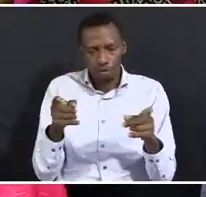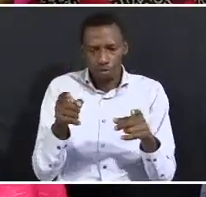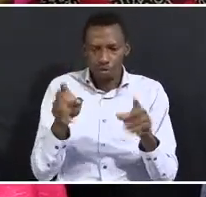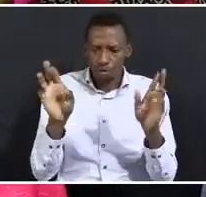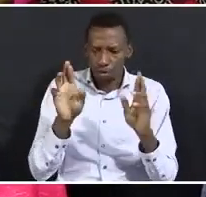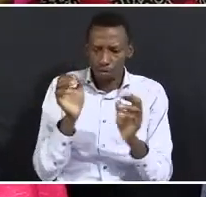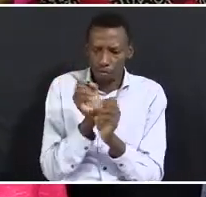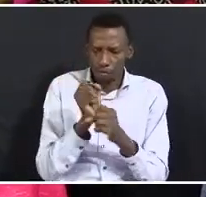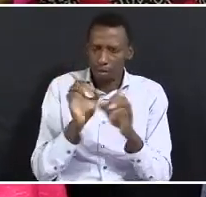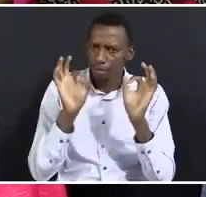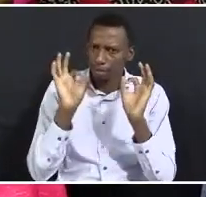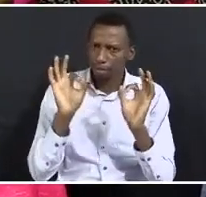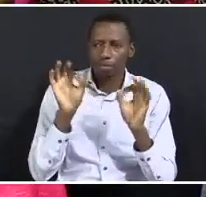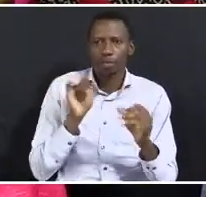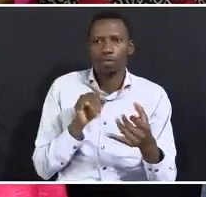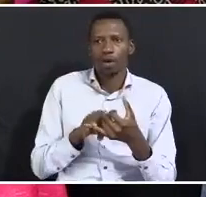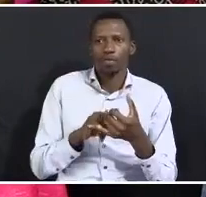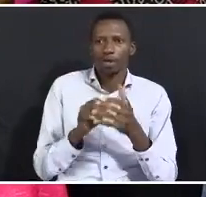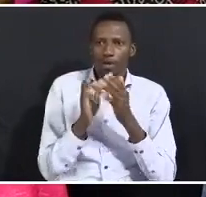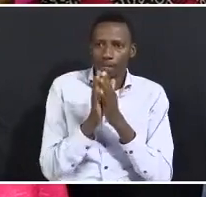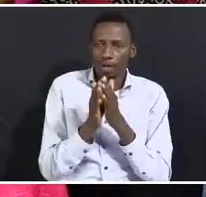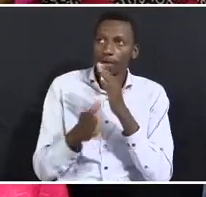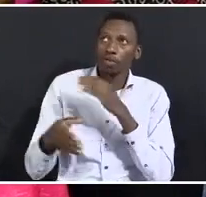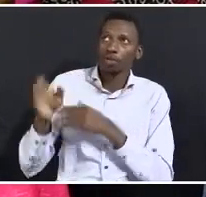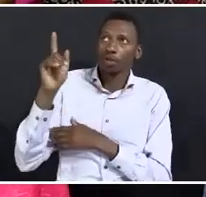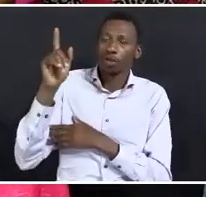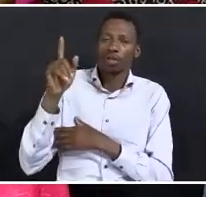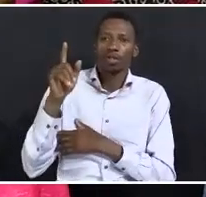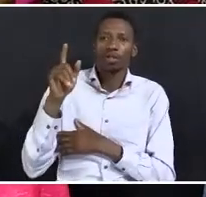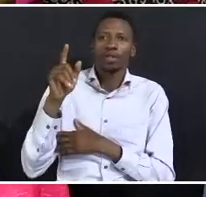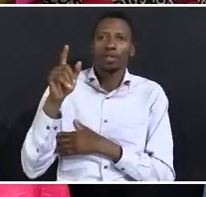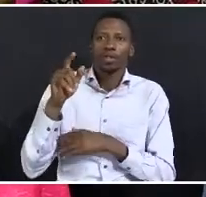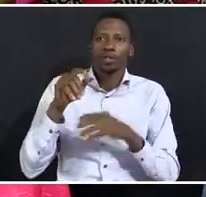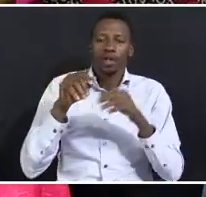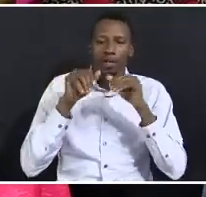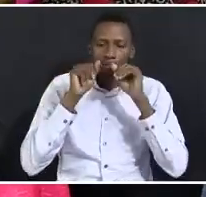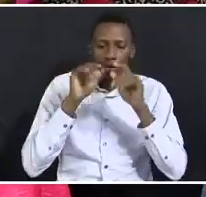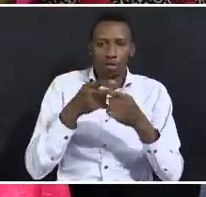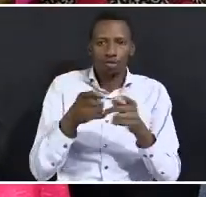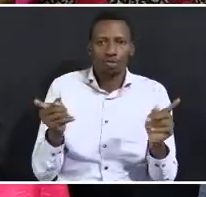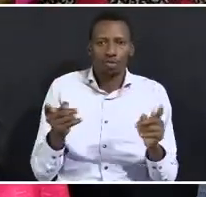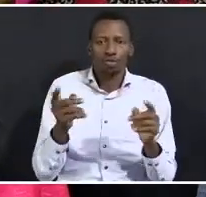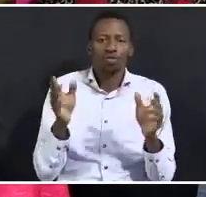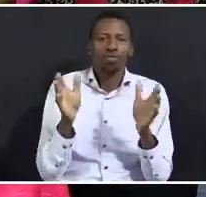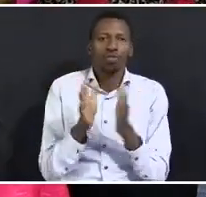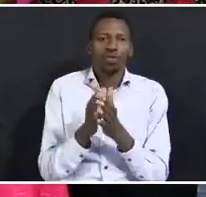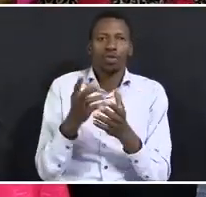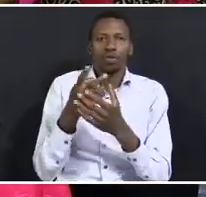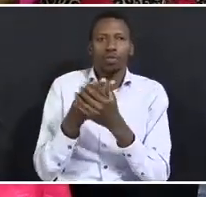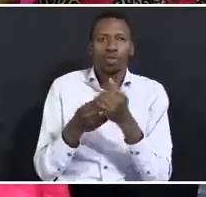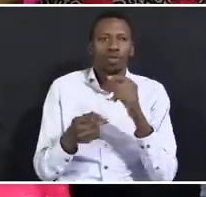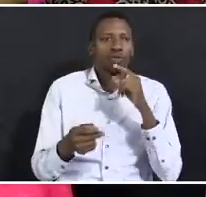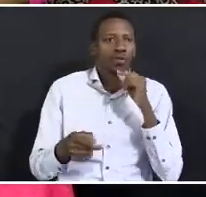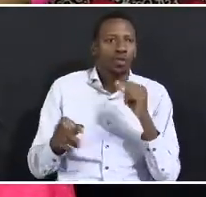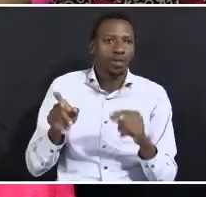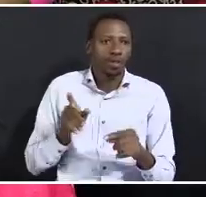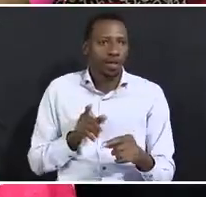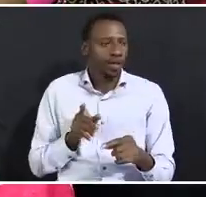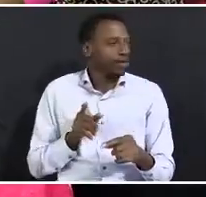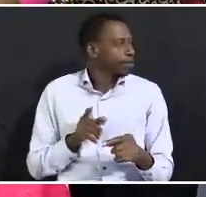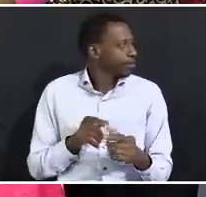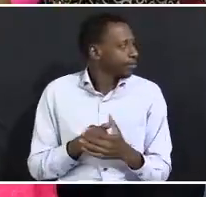wives. And we are praying that God will bless you with both boys and girls. Hallelujah. Amen. My pastor, this is your